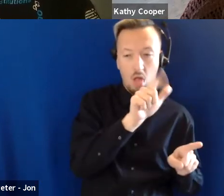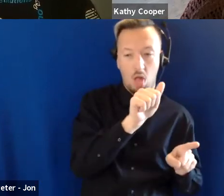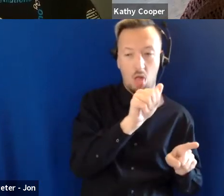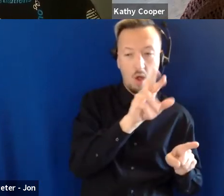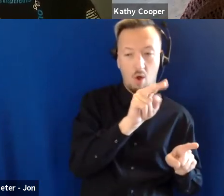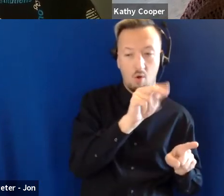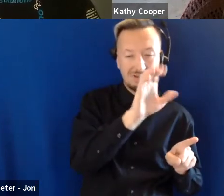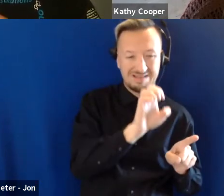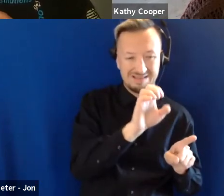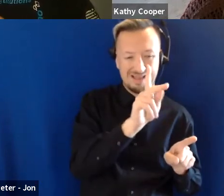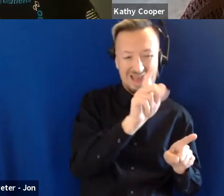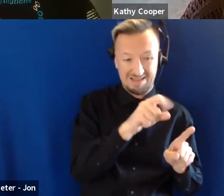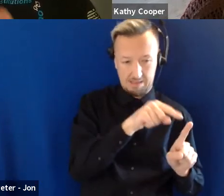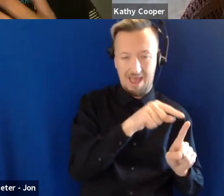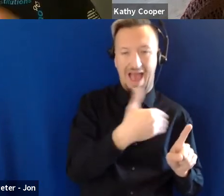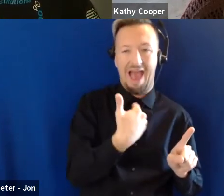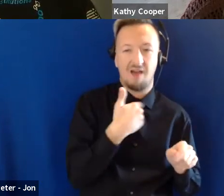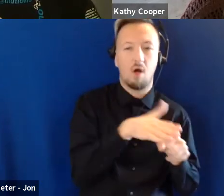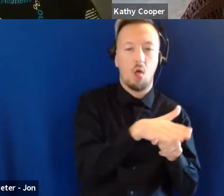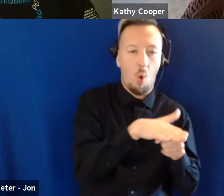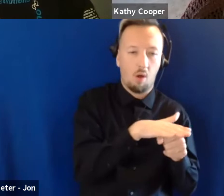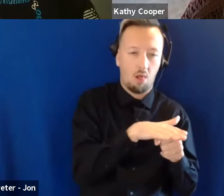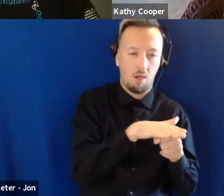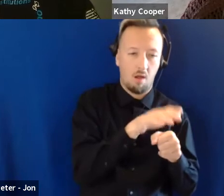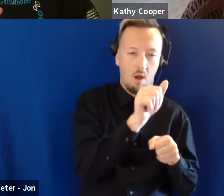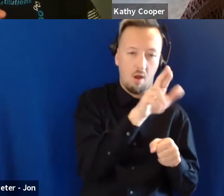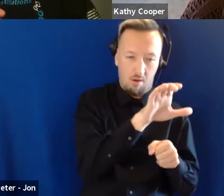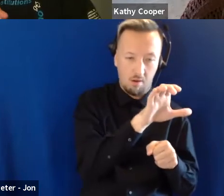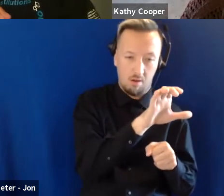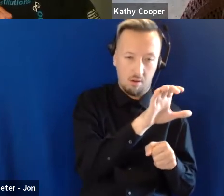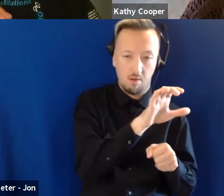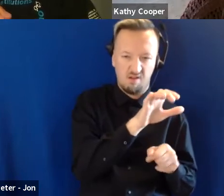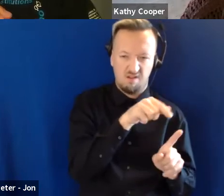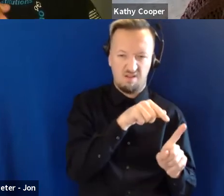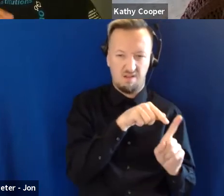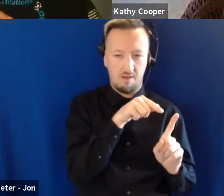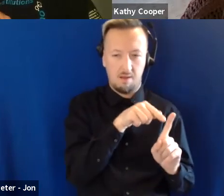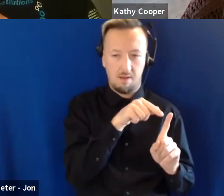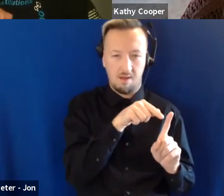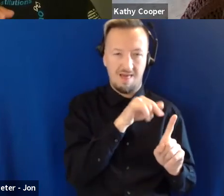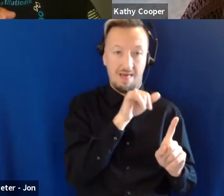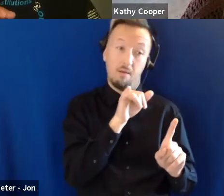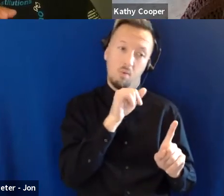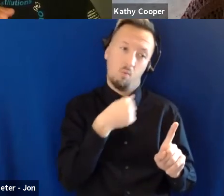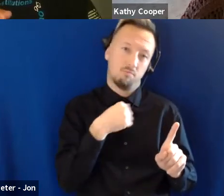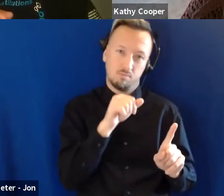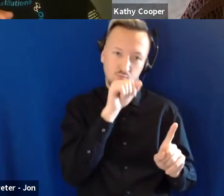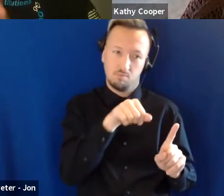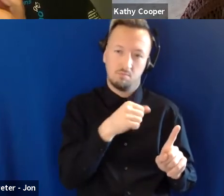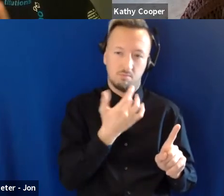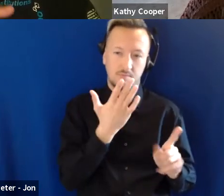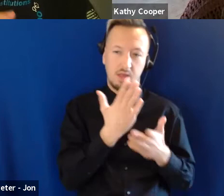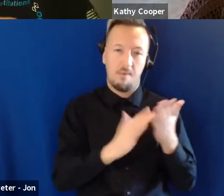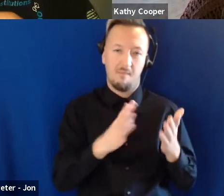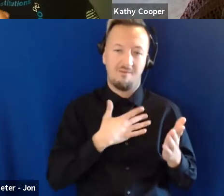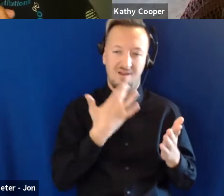Kansas. And yeah, and they are some of our favorite people. So, but